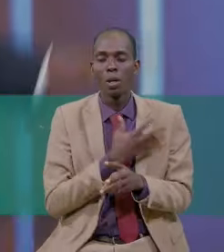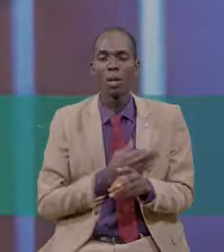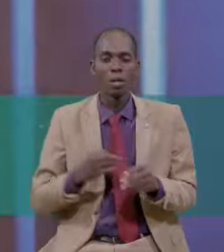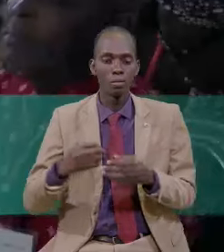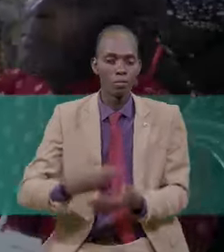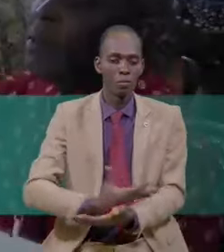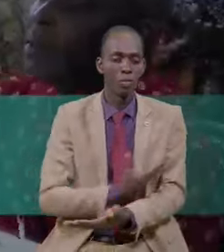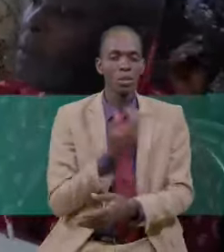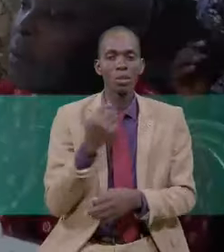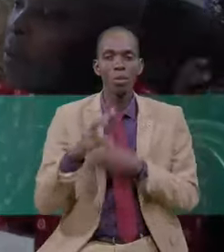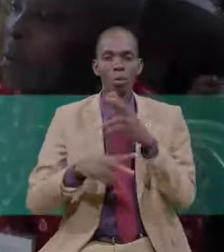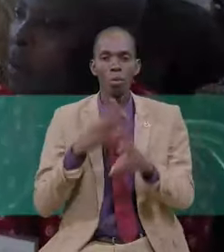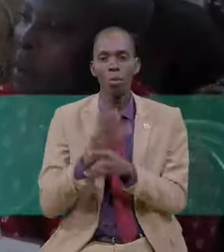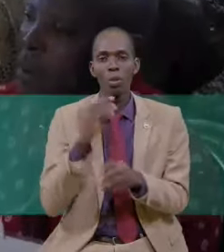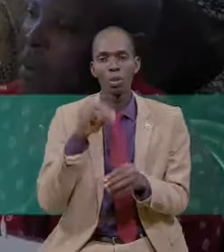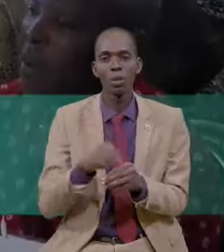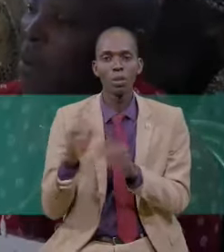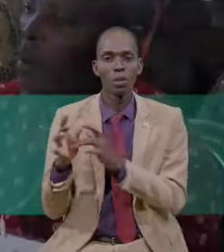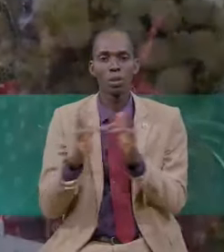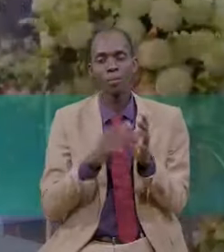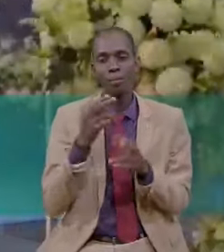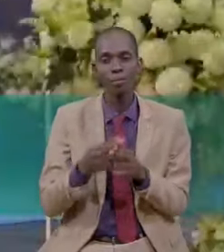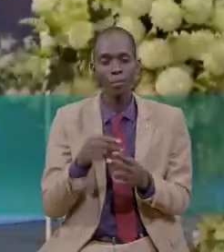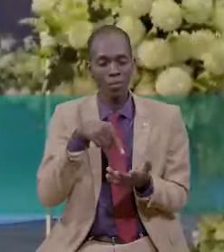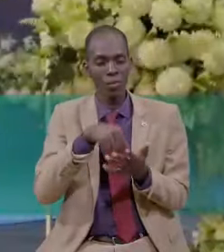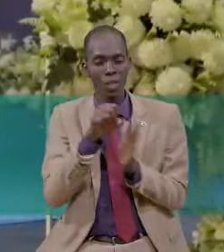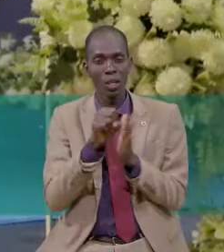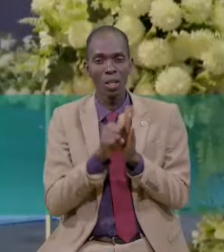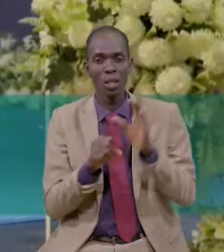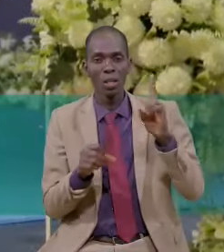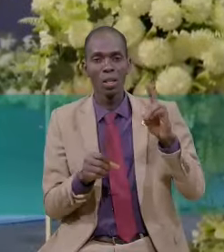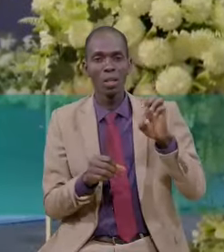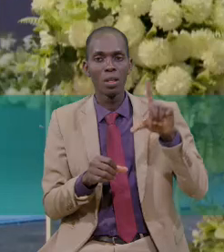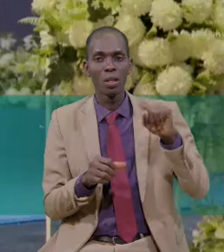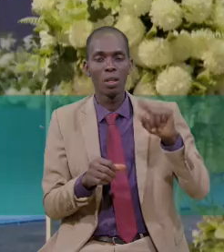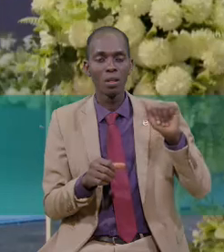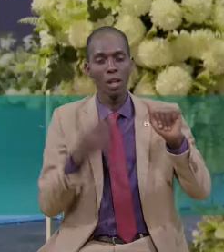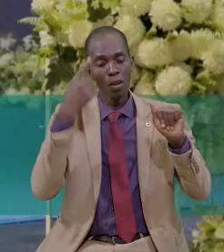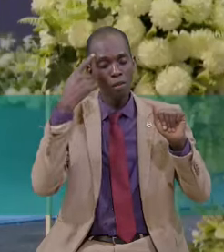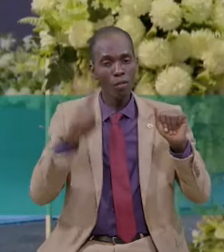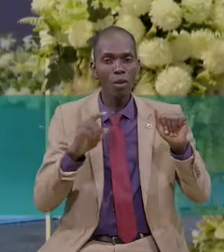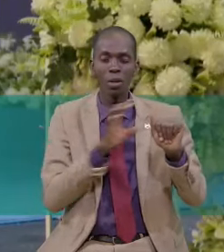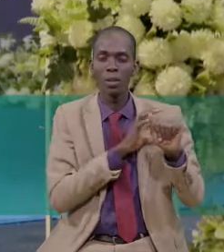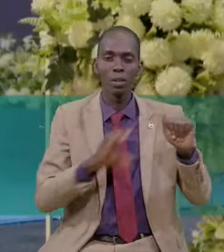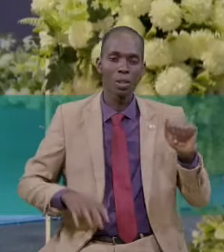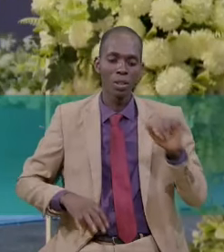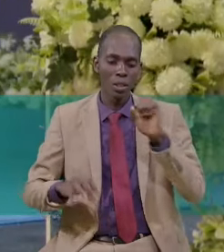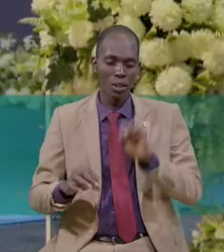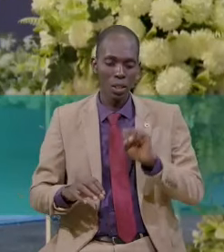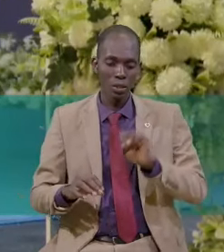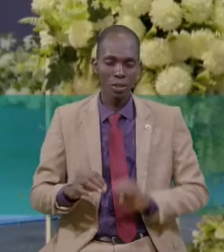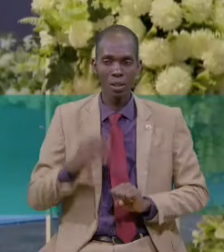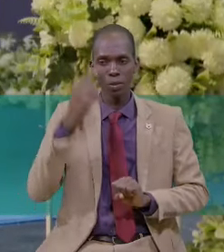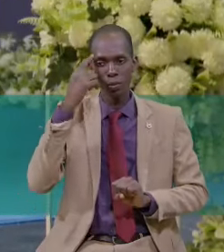name. Amen. Delta for Christ. Amen. South South for Christ.